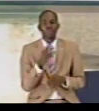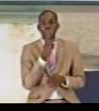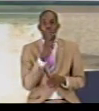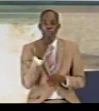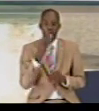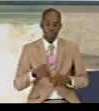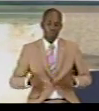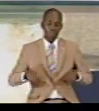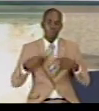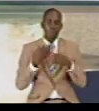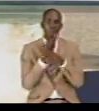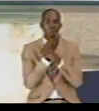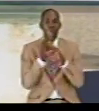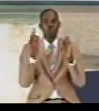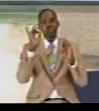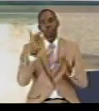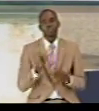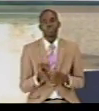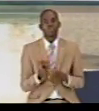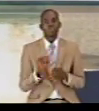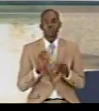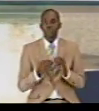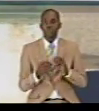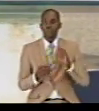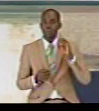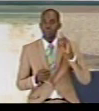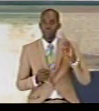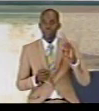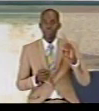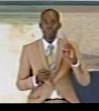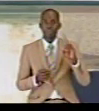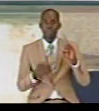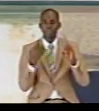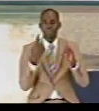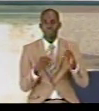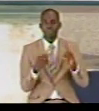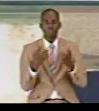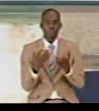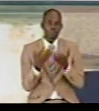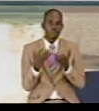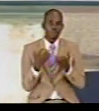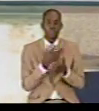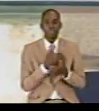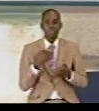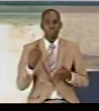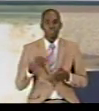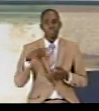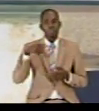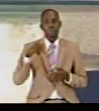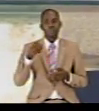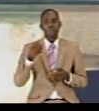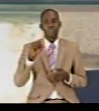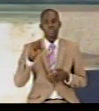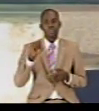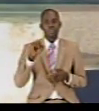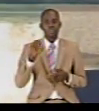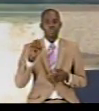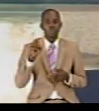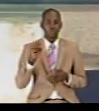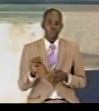of life freely. Number one is the panting and the passion. But